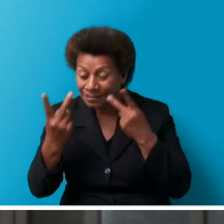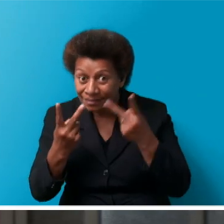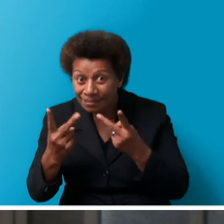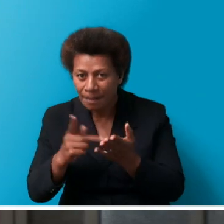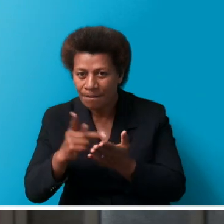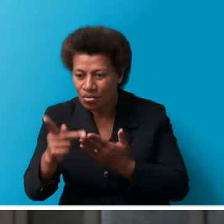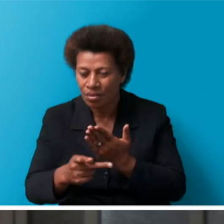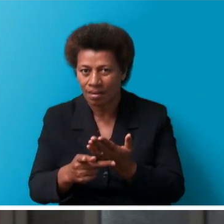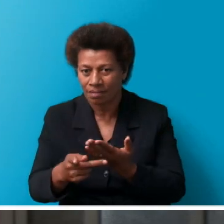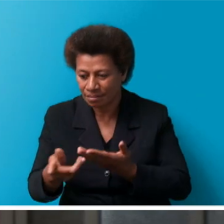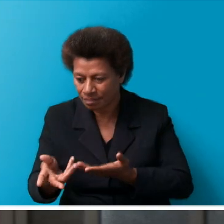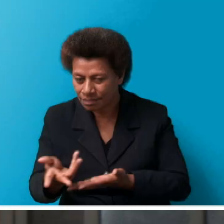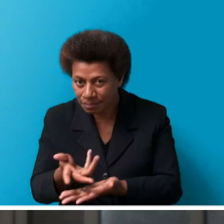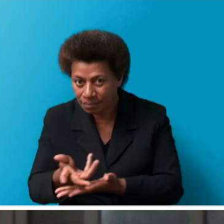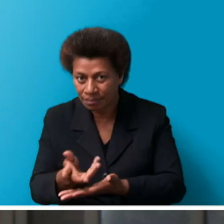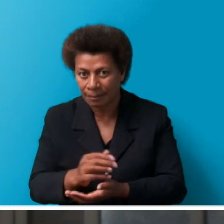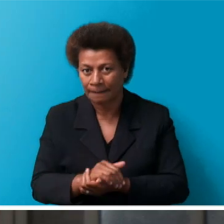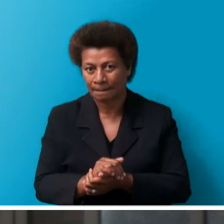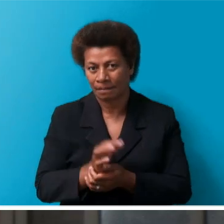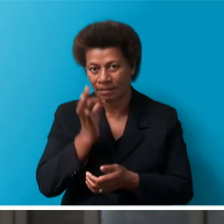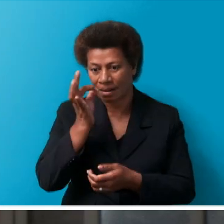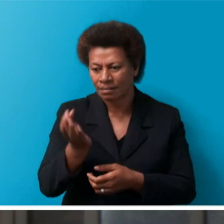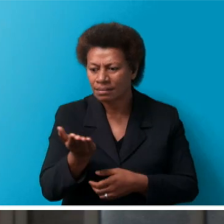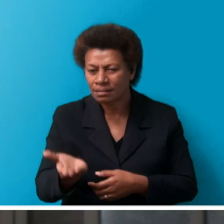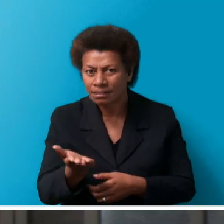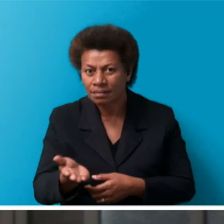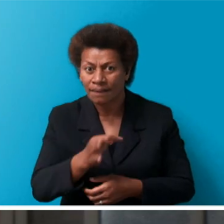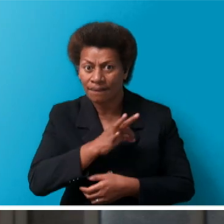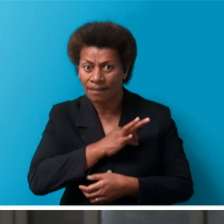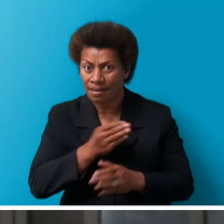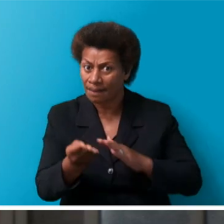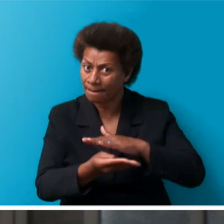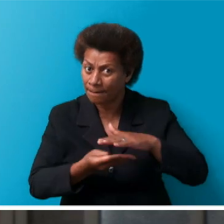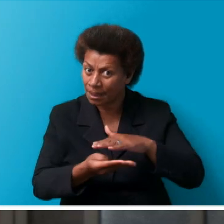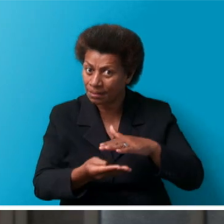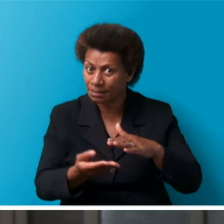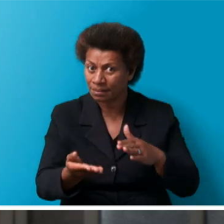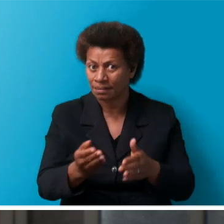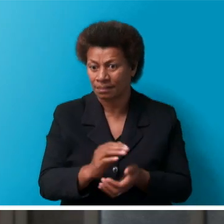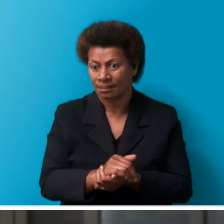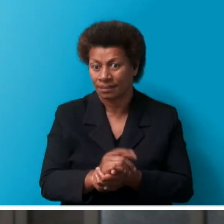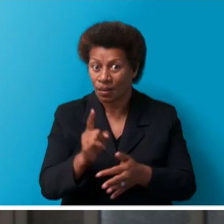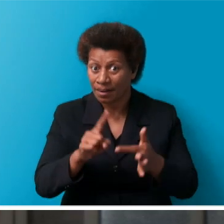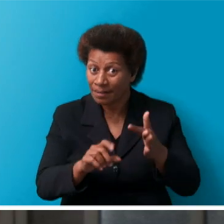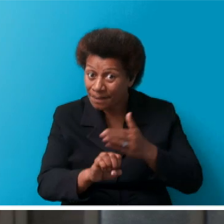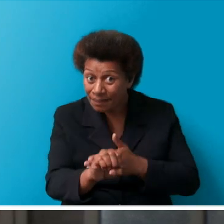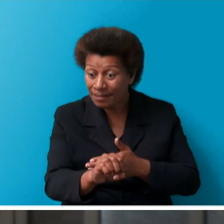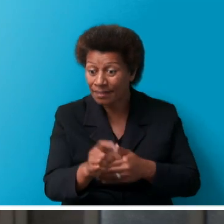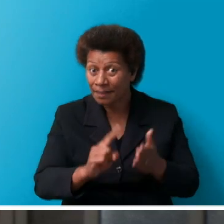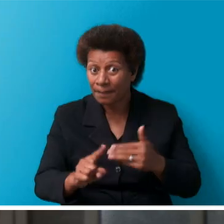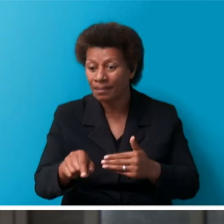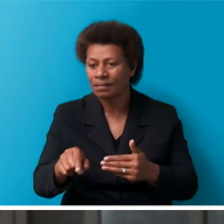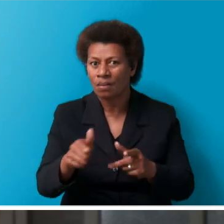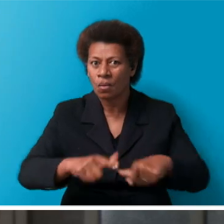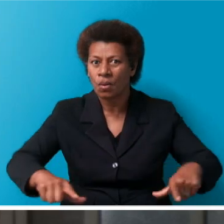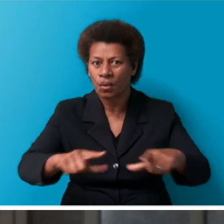also pleading with faith-based organizations to create spaces and events for senior citizens in their local centers on